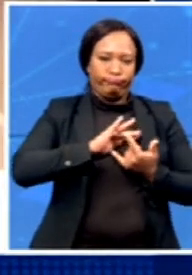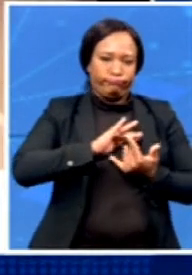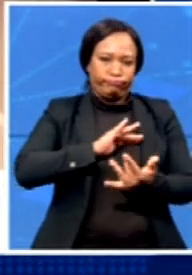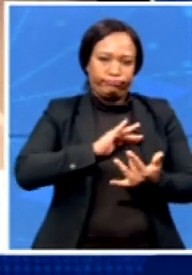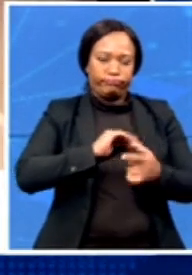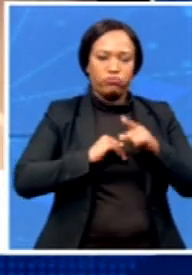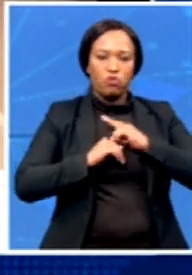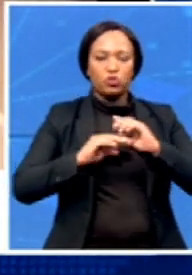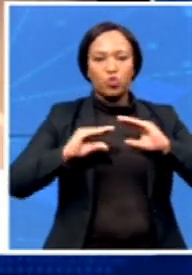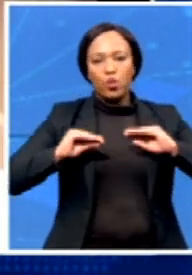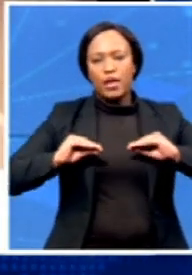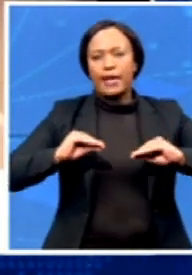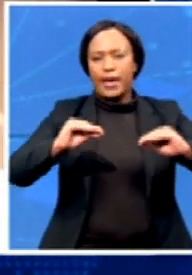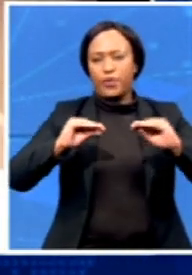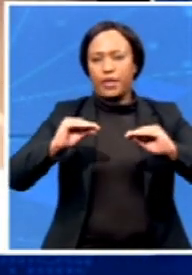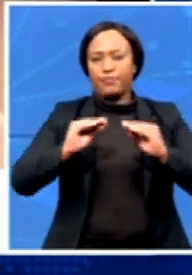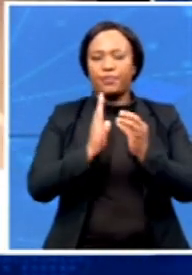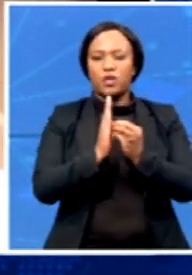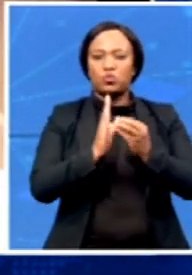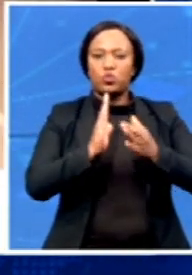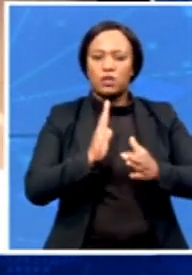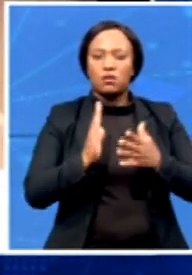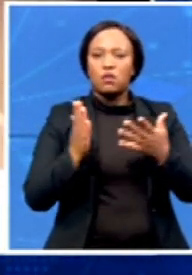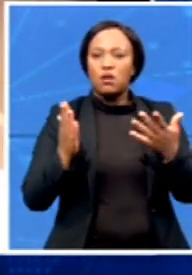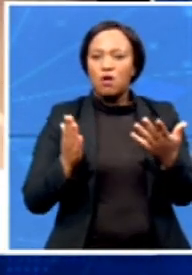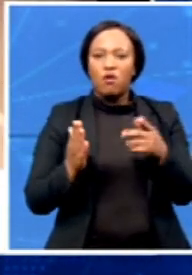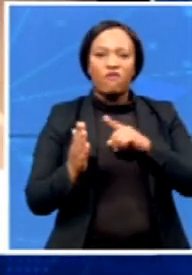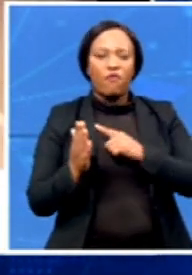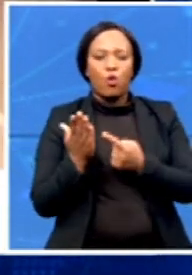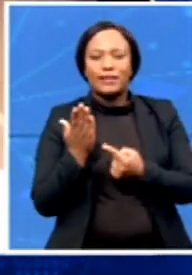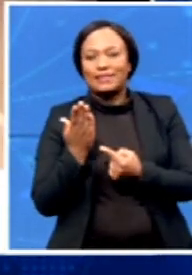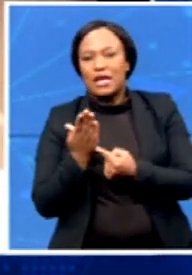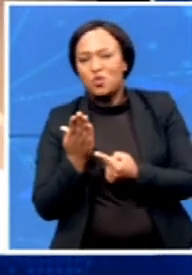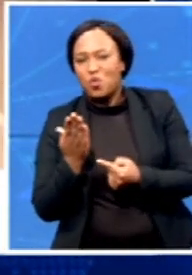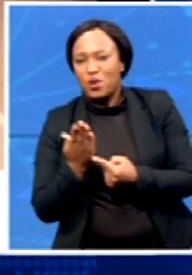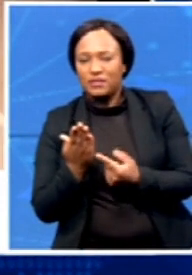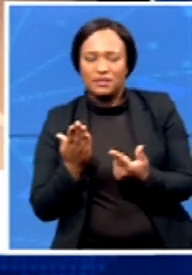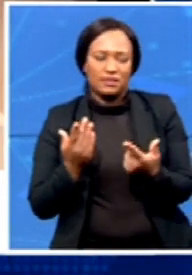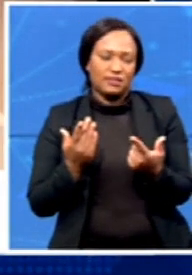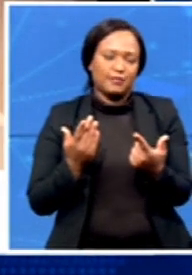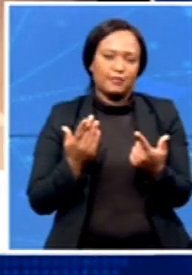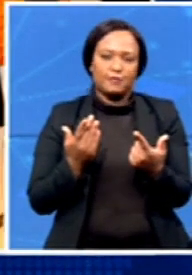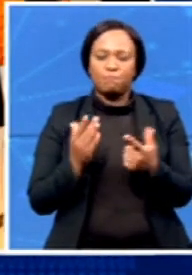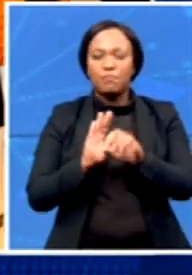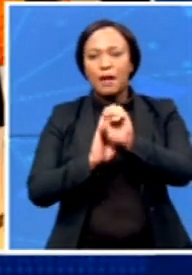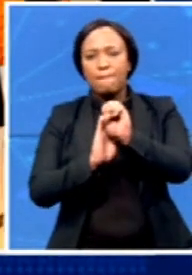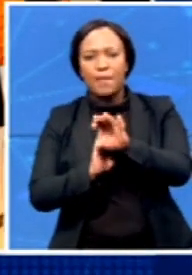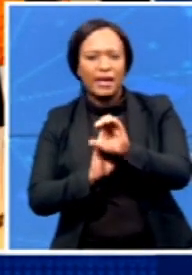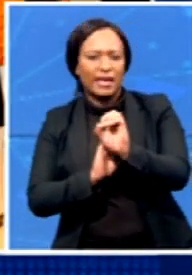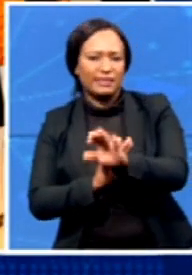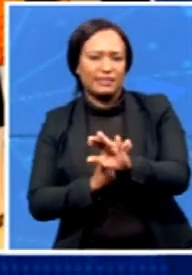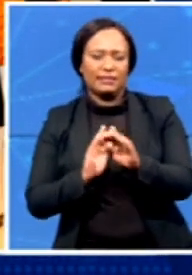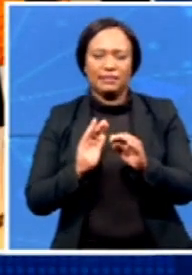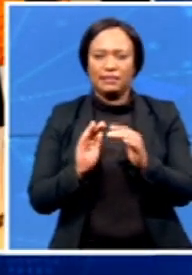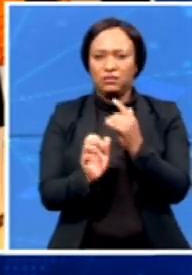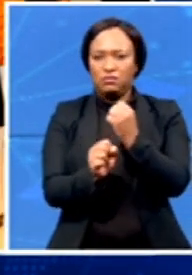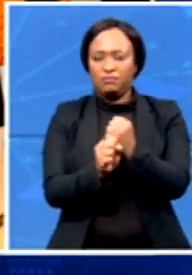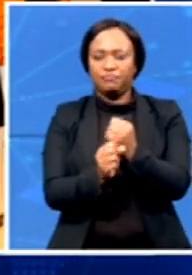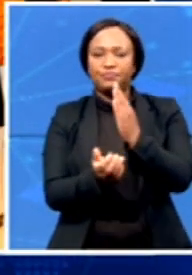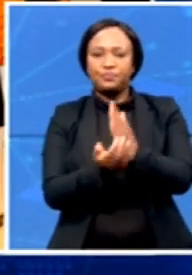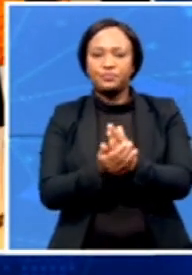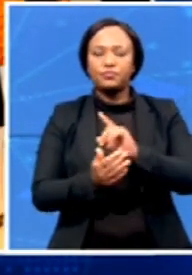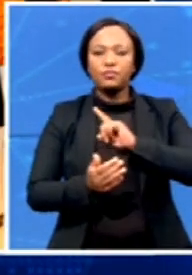in data analytics, in digital marketing, in ensuring that we respond to the needs